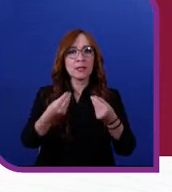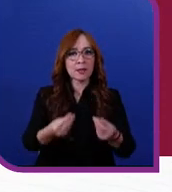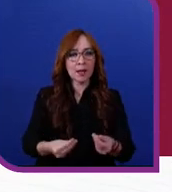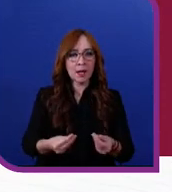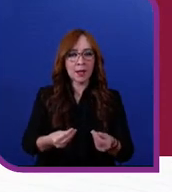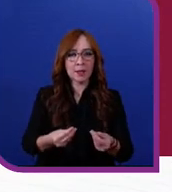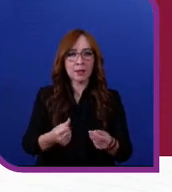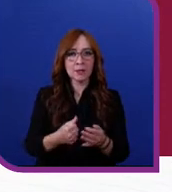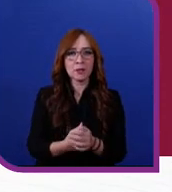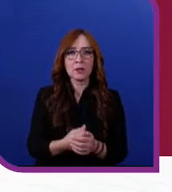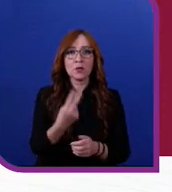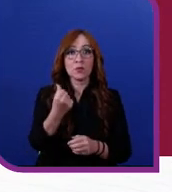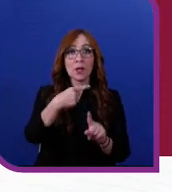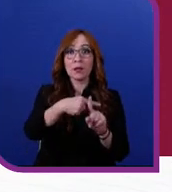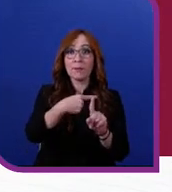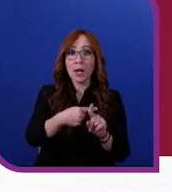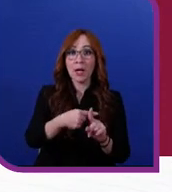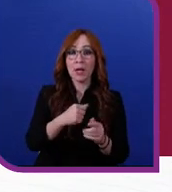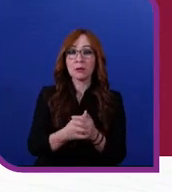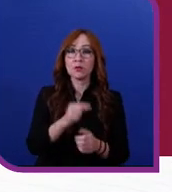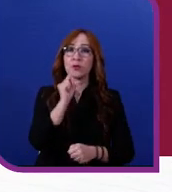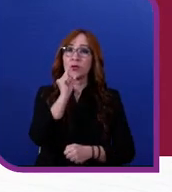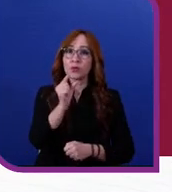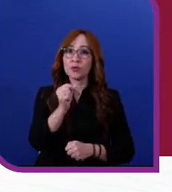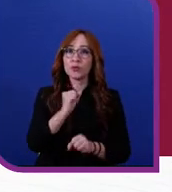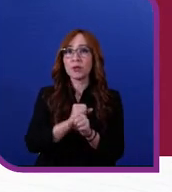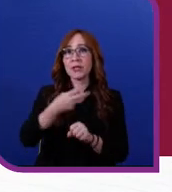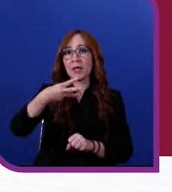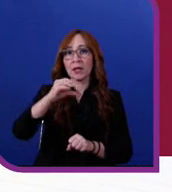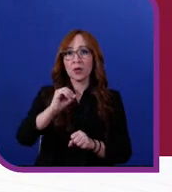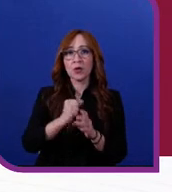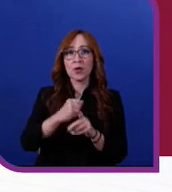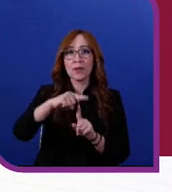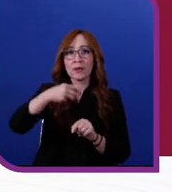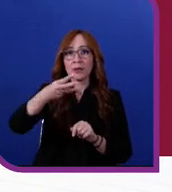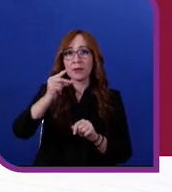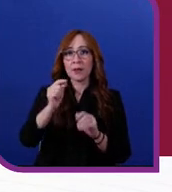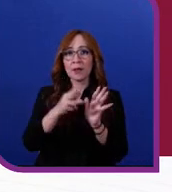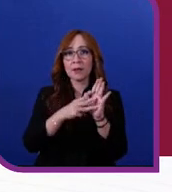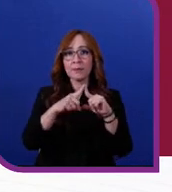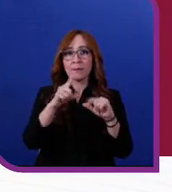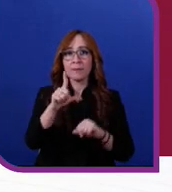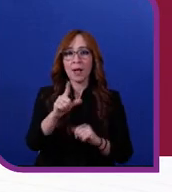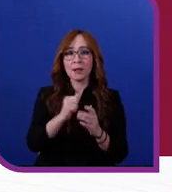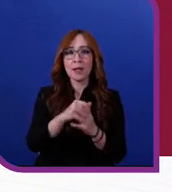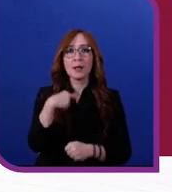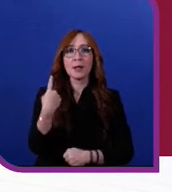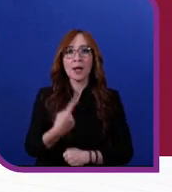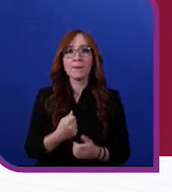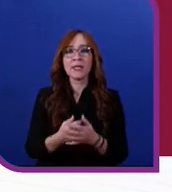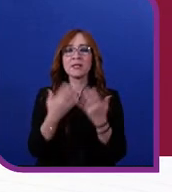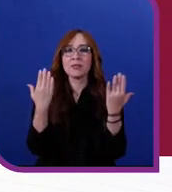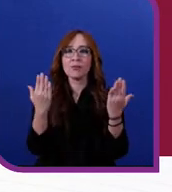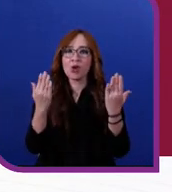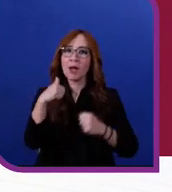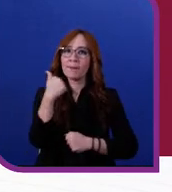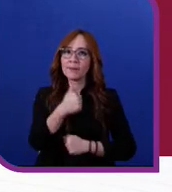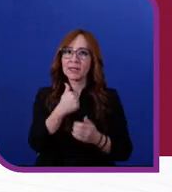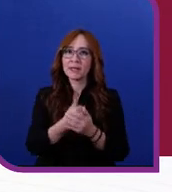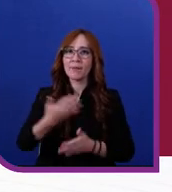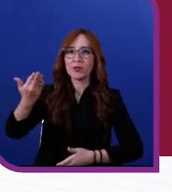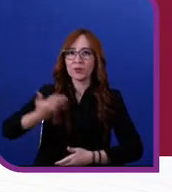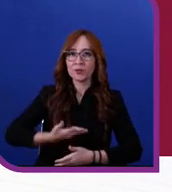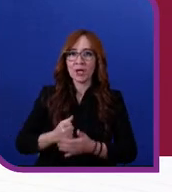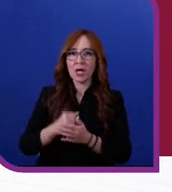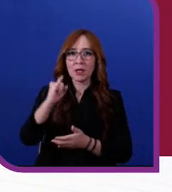and Hopefully can bring investment in this Sector Sorry next